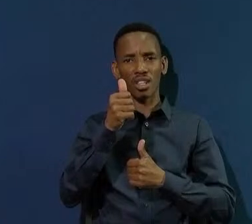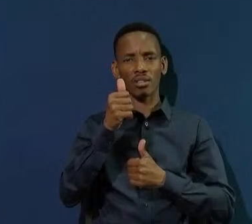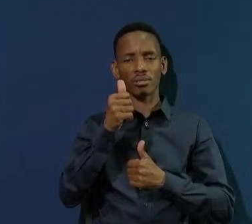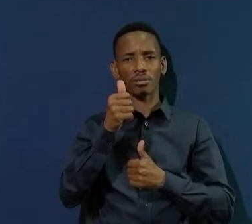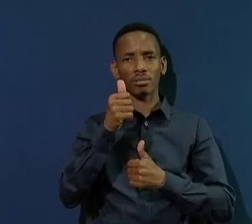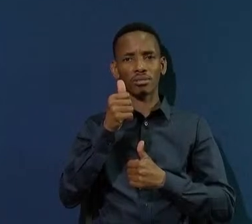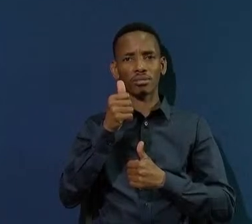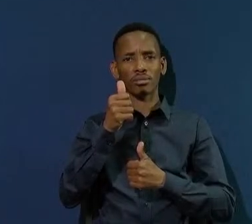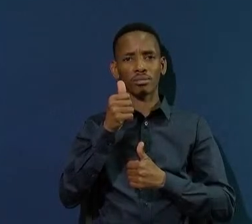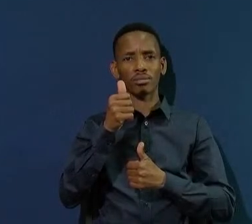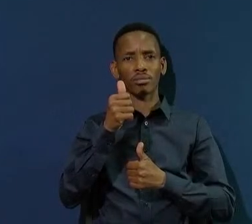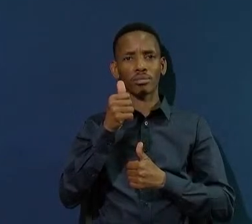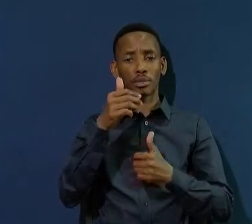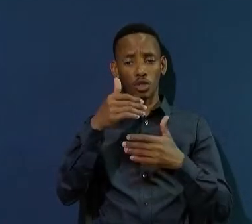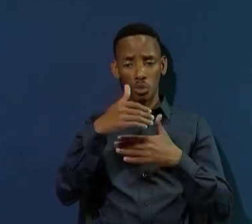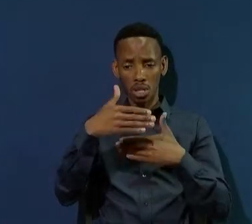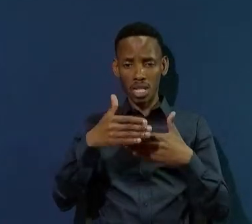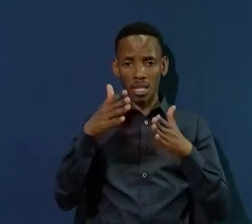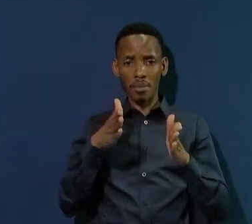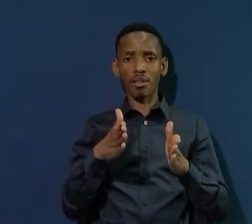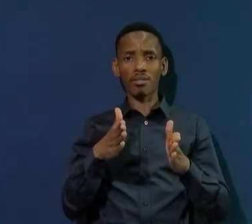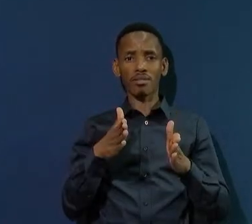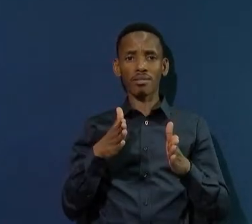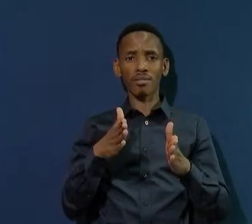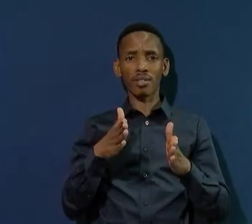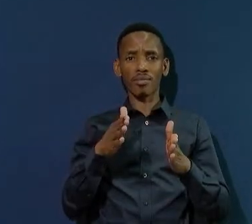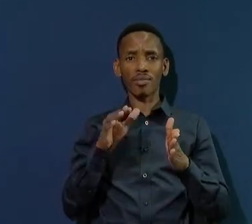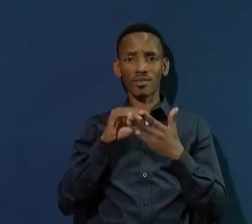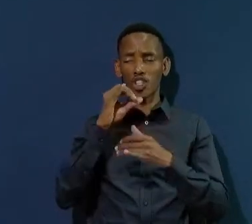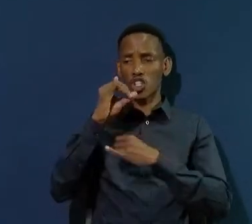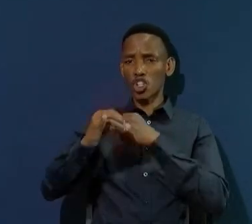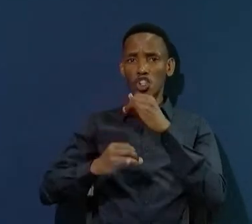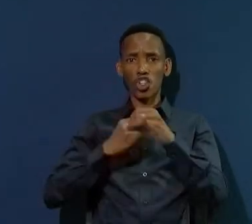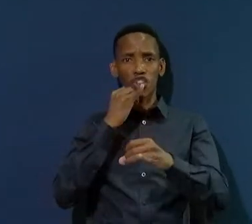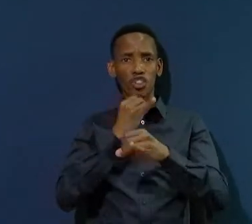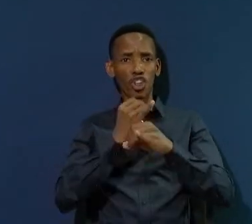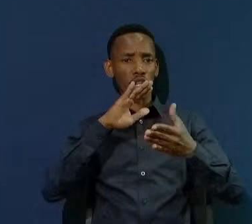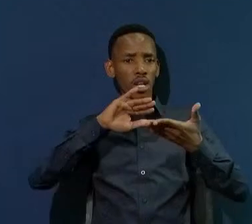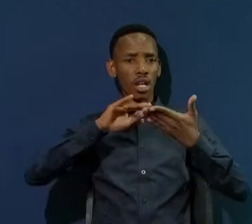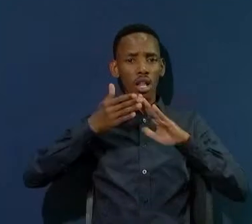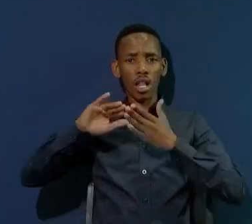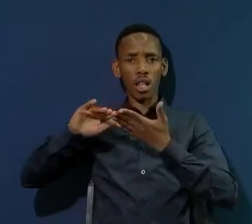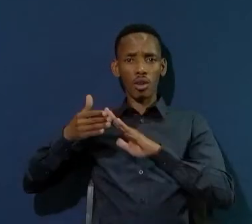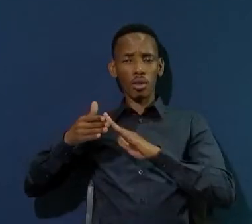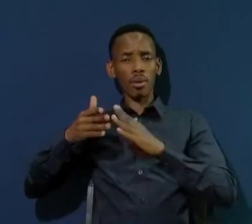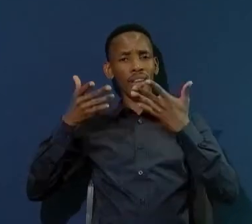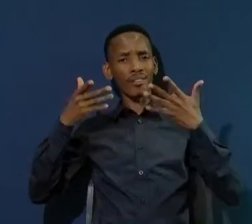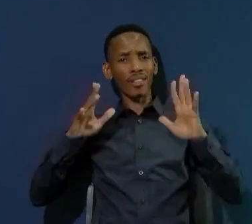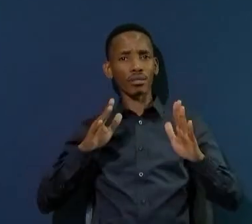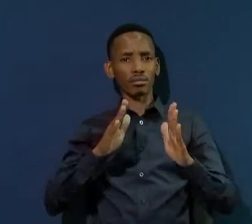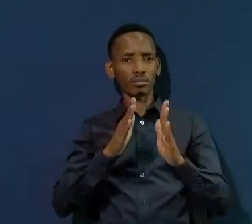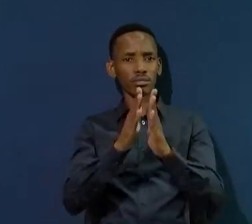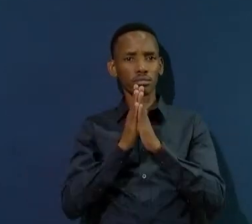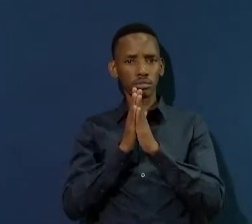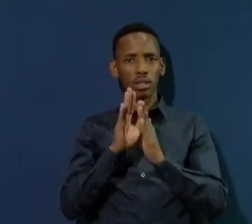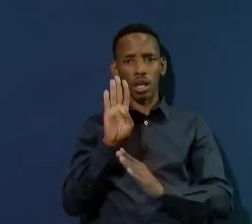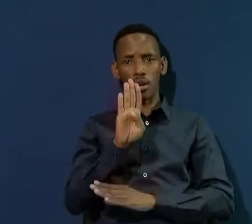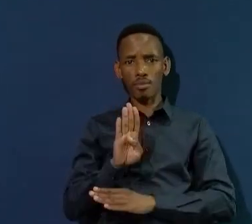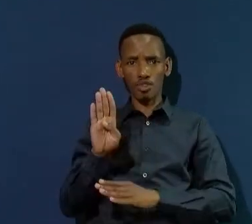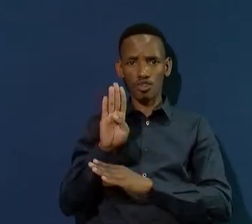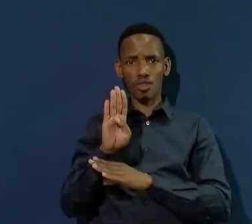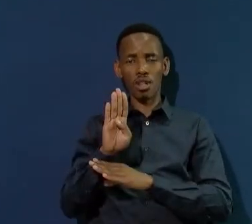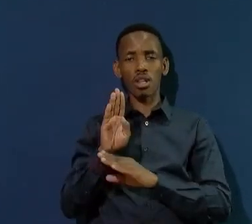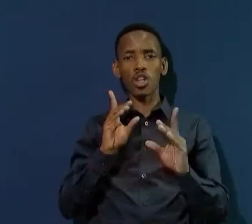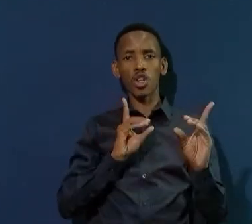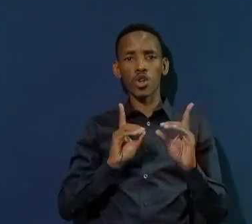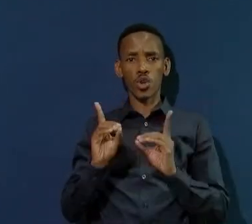is something that even the international community Yeah. has asked Botswana to consider. Right, right.